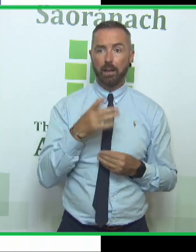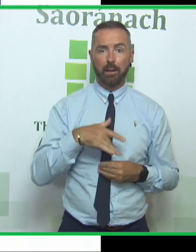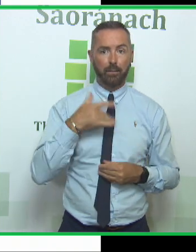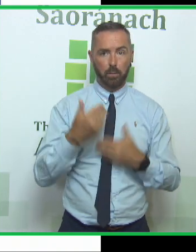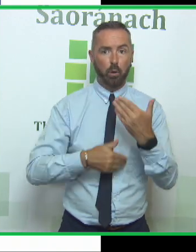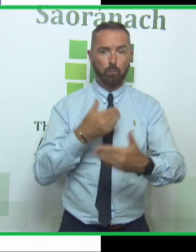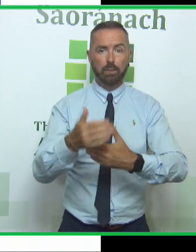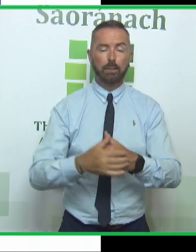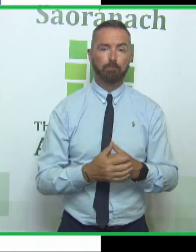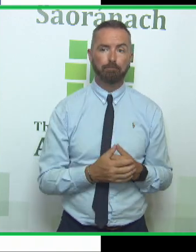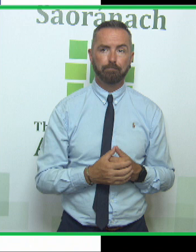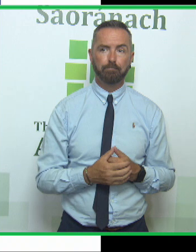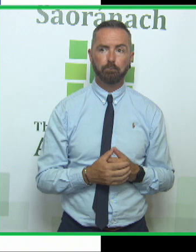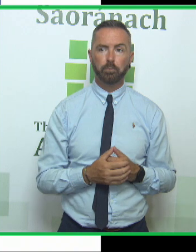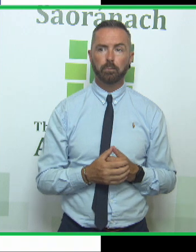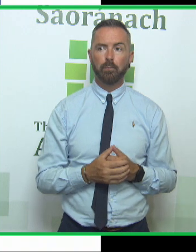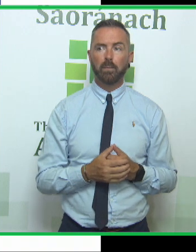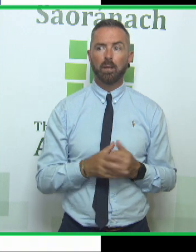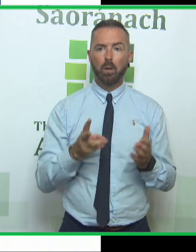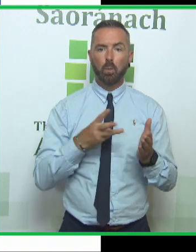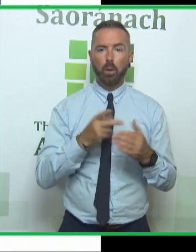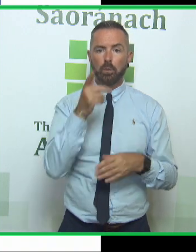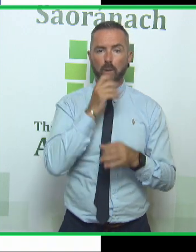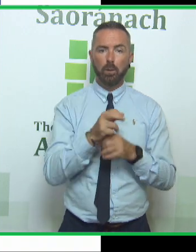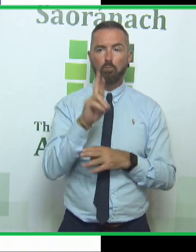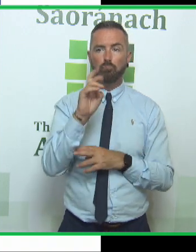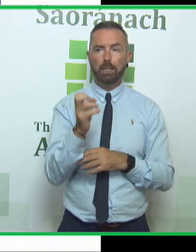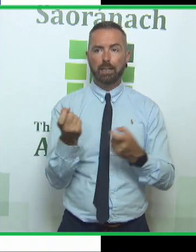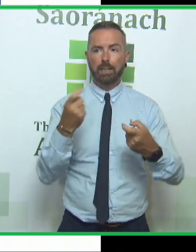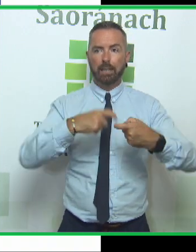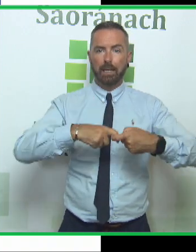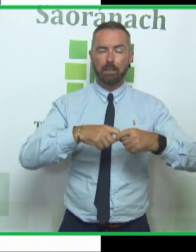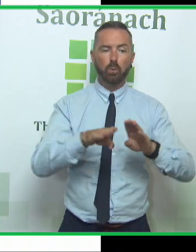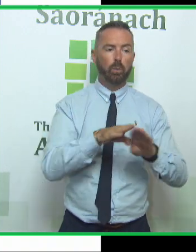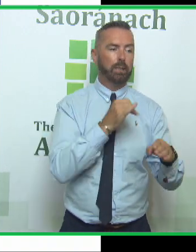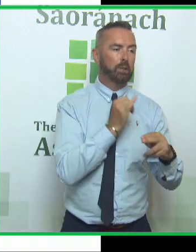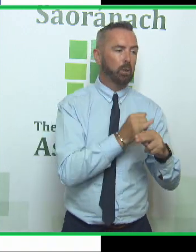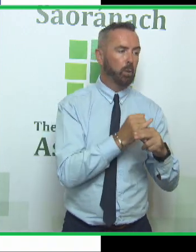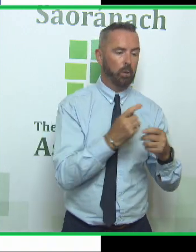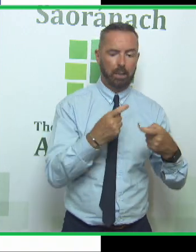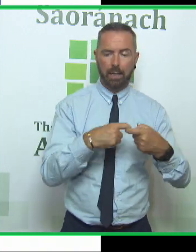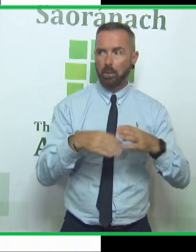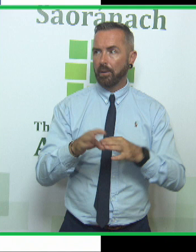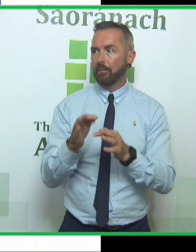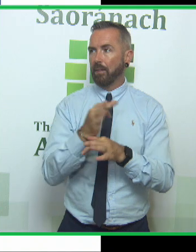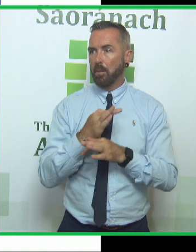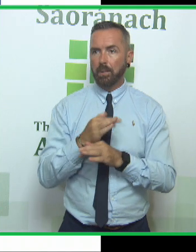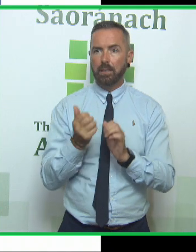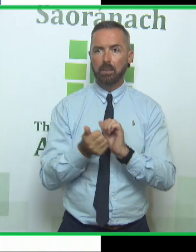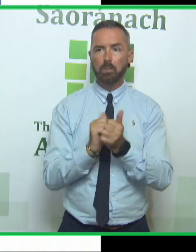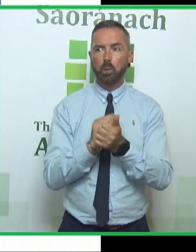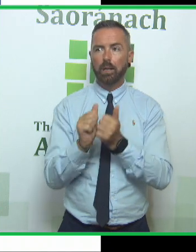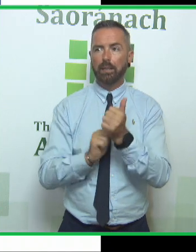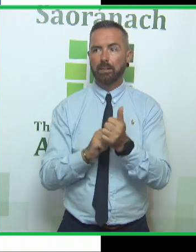sure. And when we have looking at re-engaging, that's about people who re-engage with school, with connecting with family, maybe with sporting